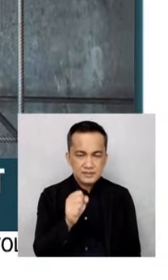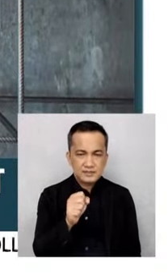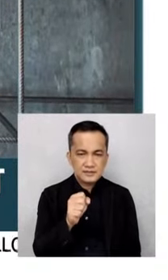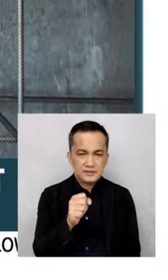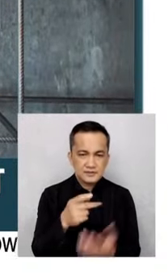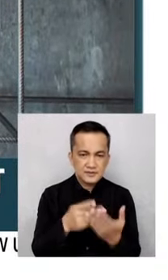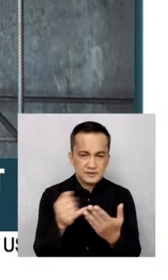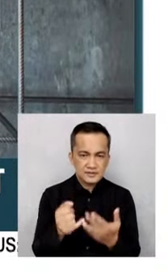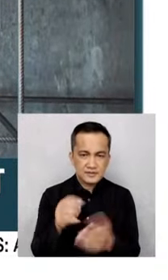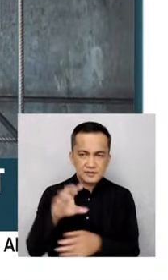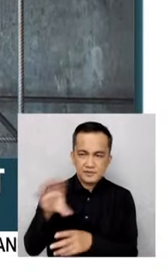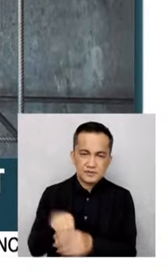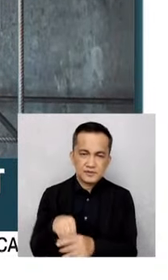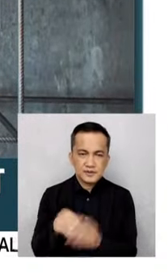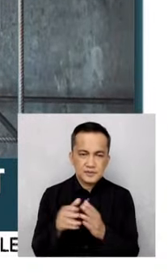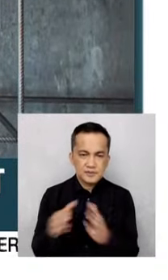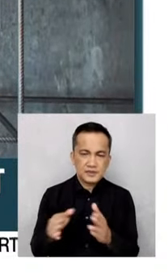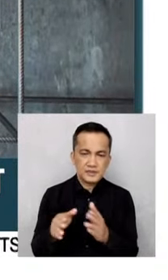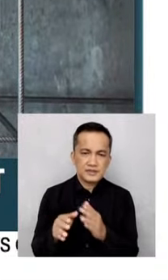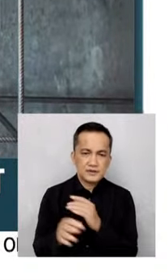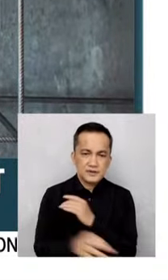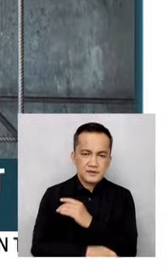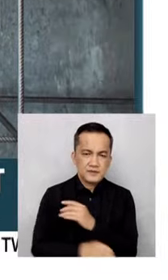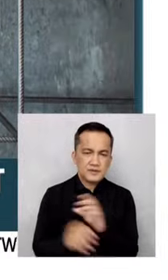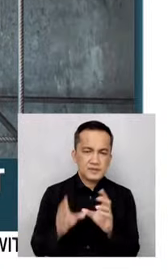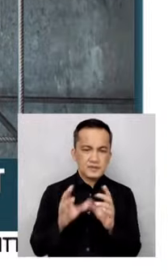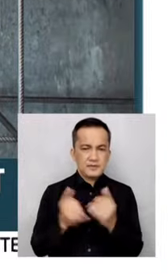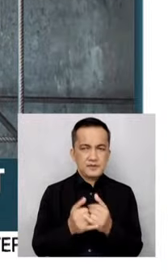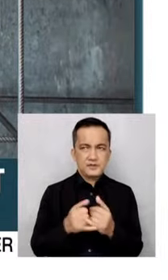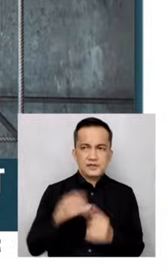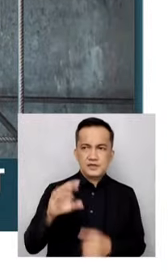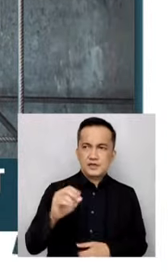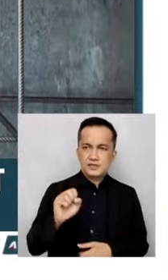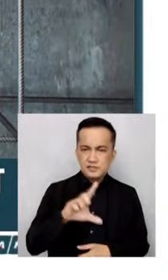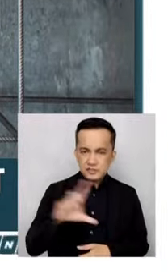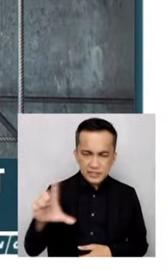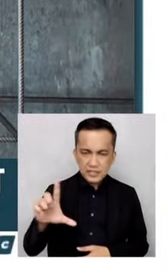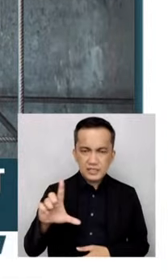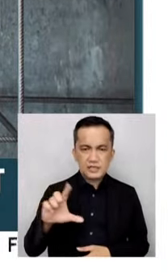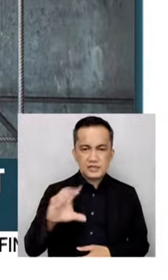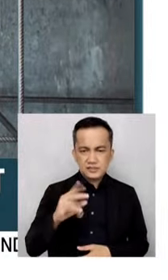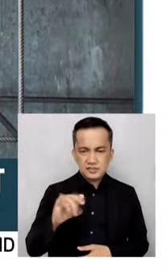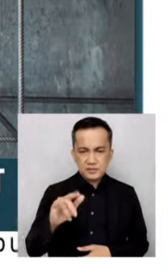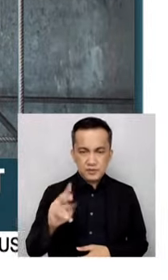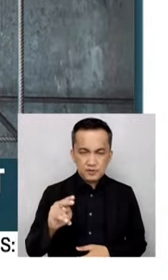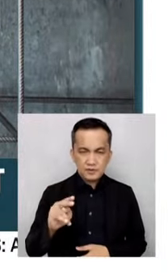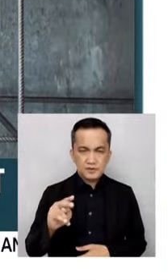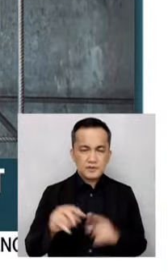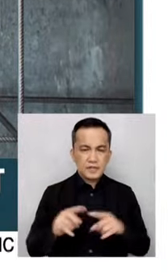big foreign entities. You had Shell there, you had Chevron there. But government was able to find a way